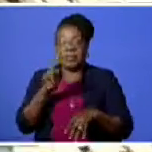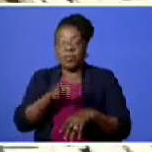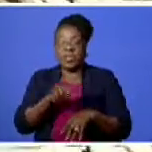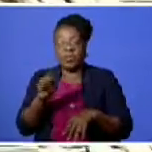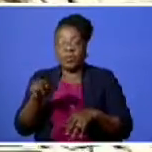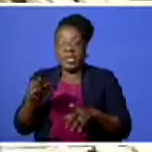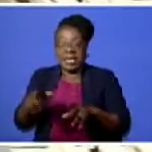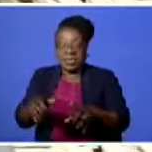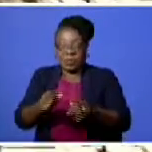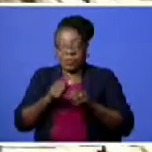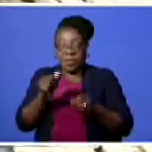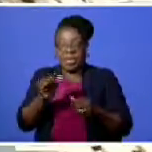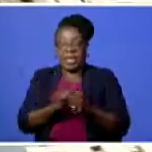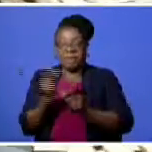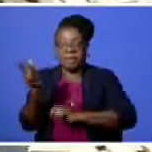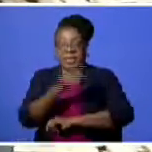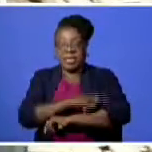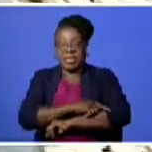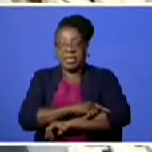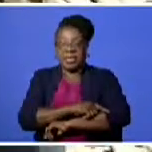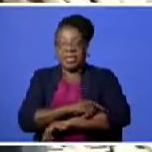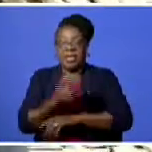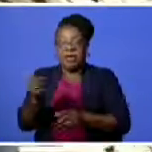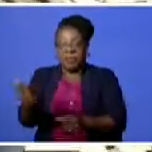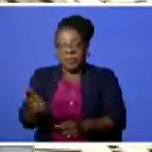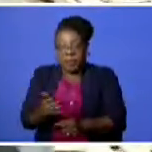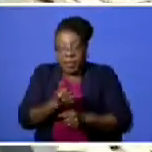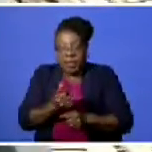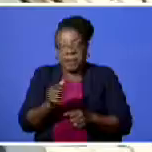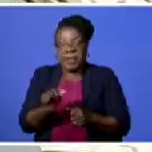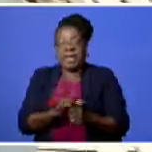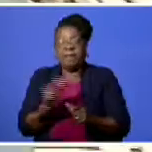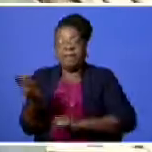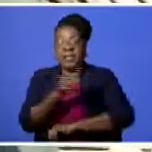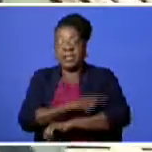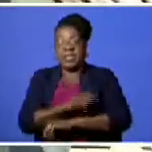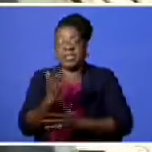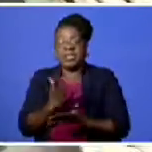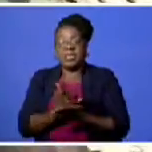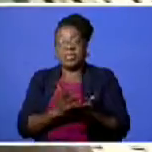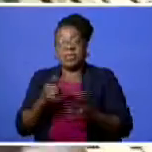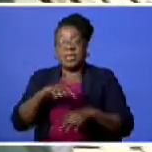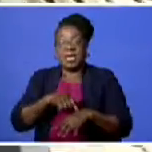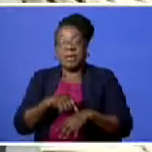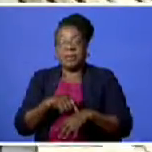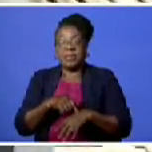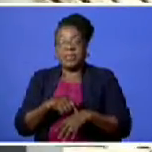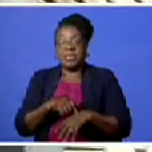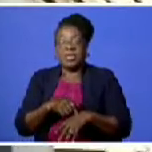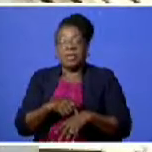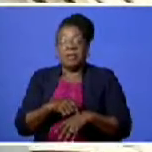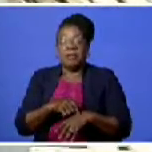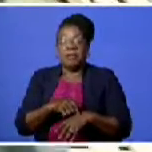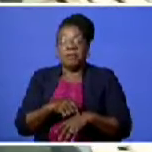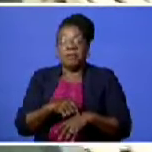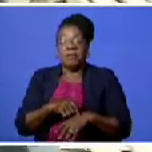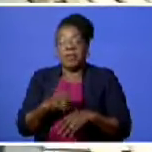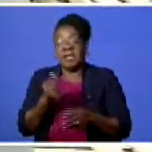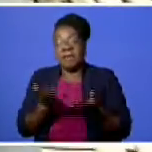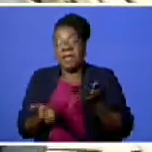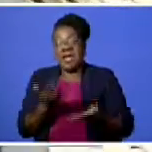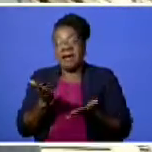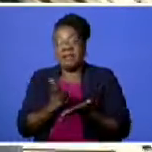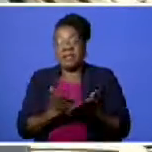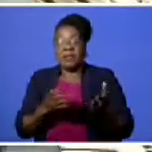day. And we scatter. We have to pull them every day. Sometimes it's be a downfall with it, because sometimes you